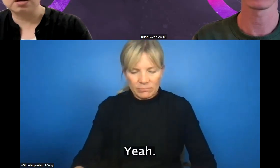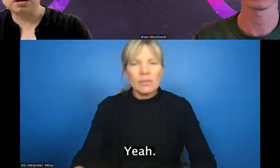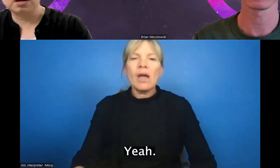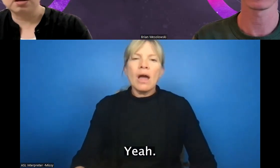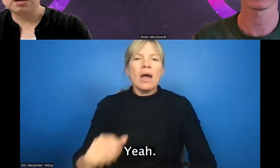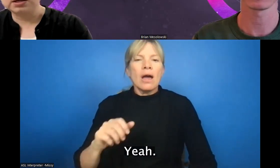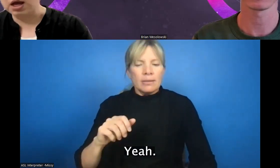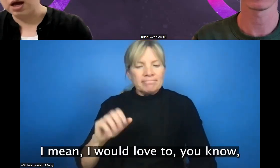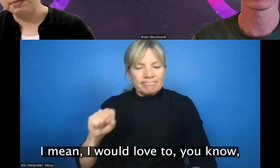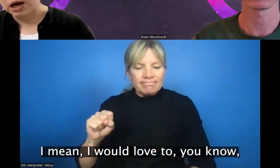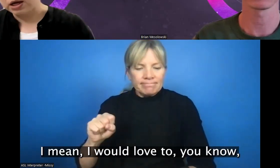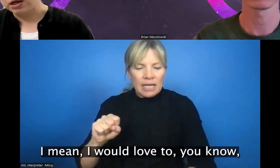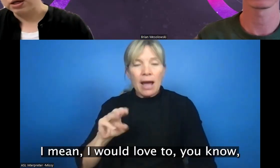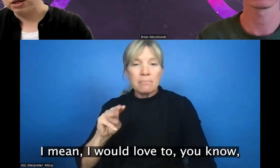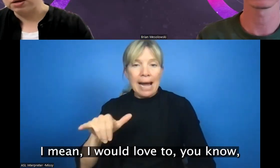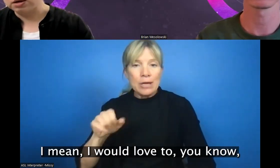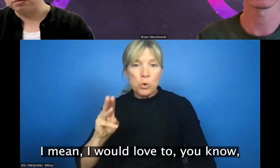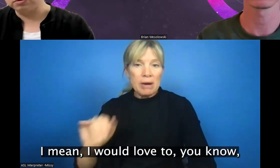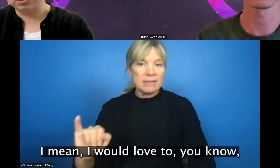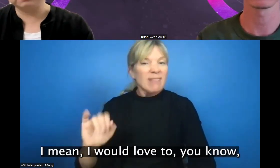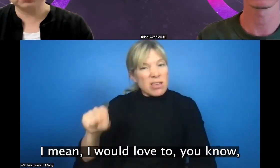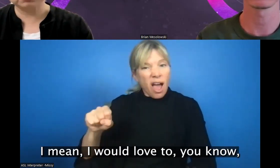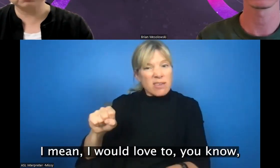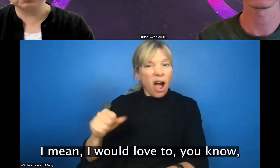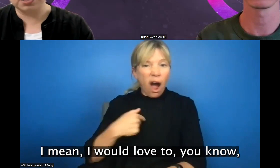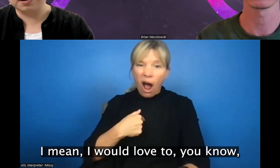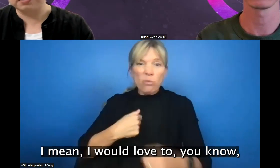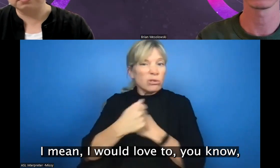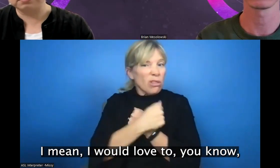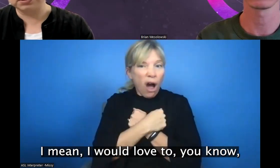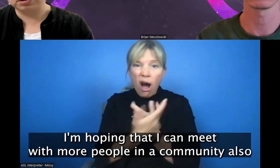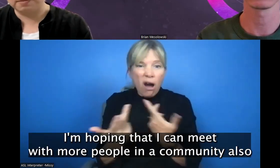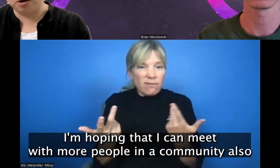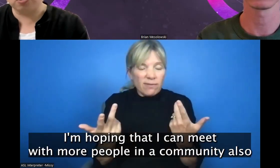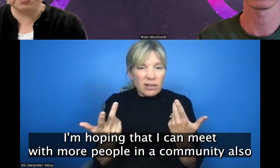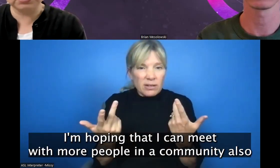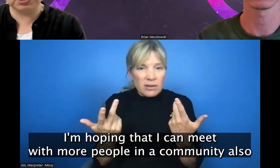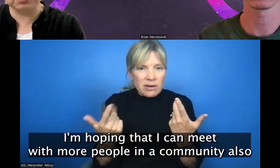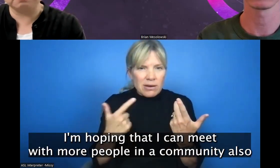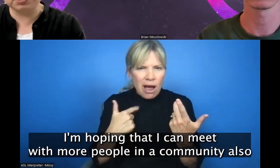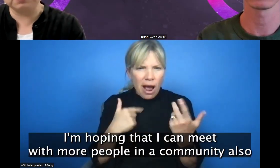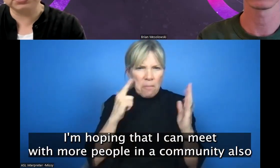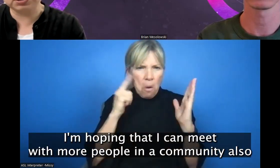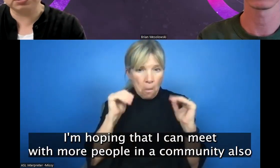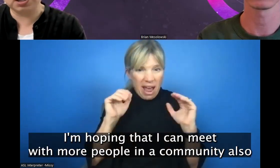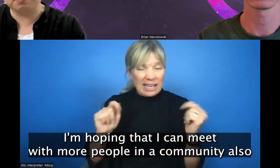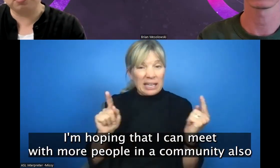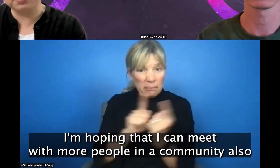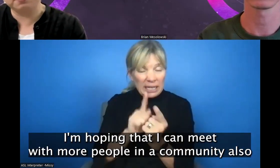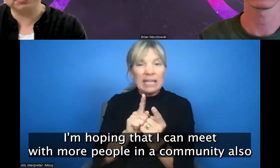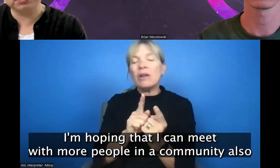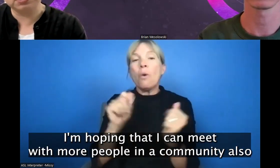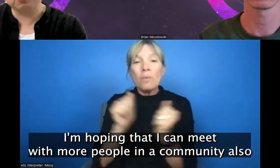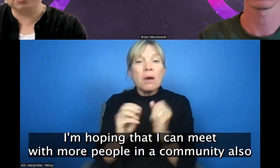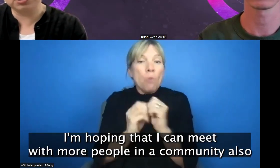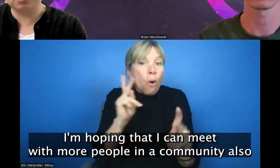Yeah. Yeah, I mean, I would love to, I'm hoping that I can meet with more